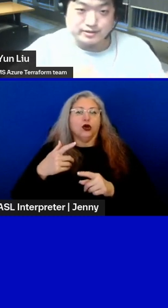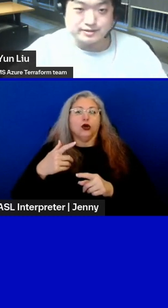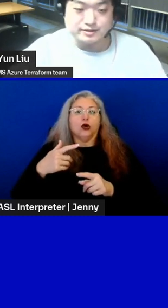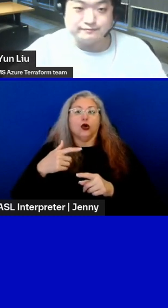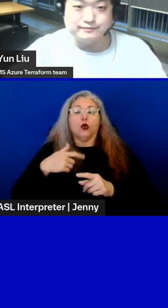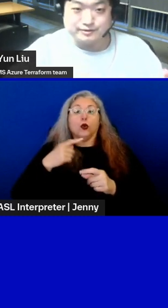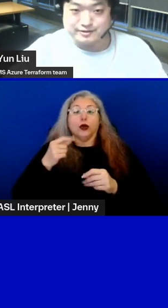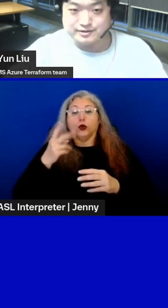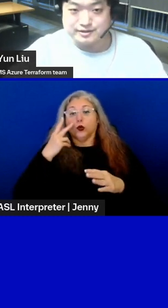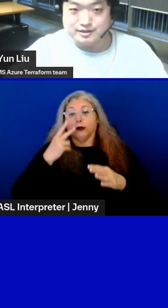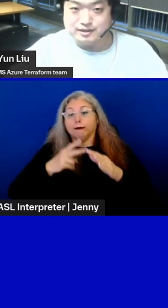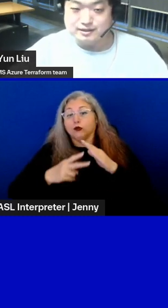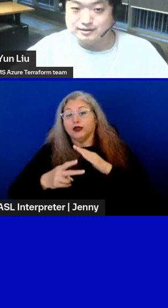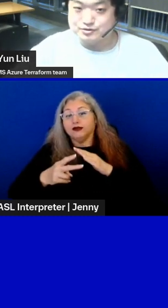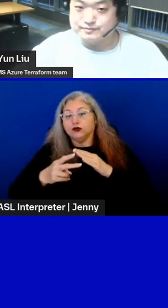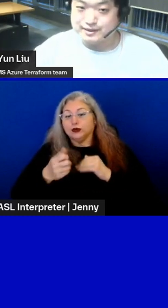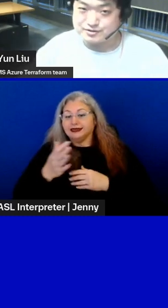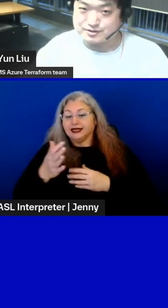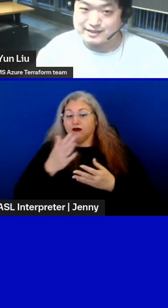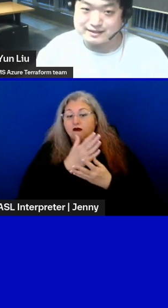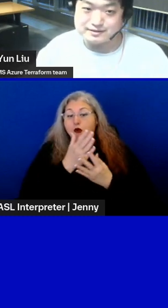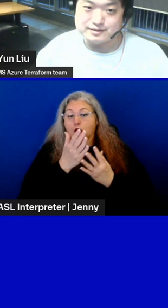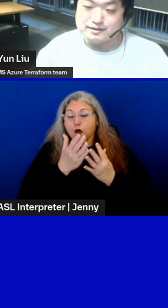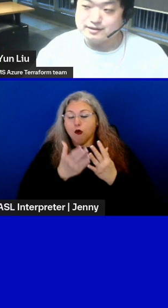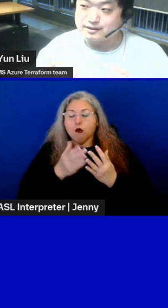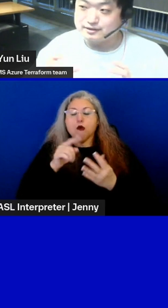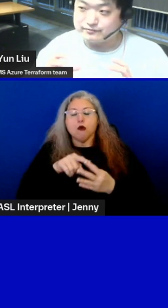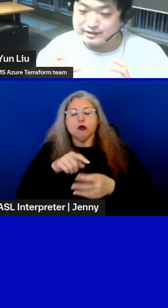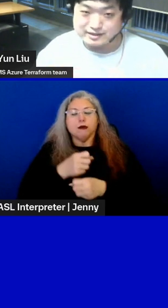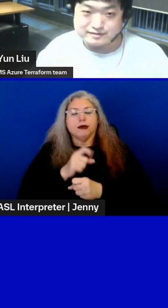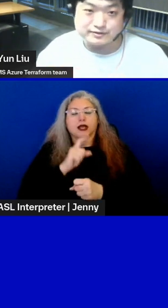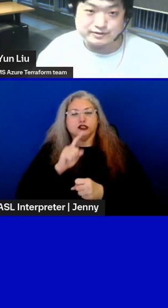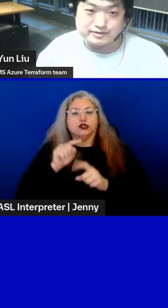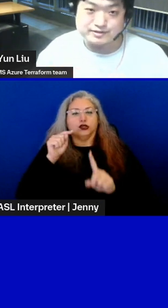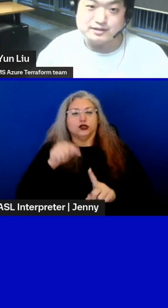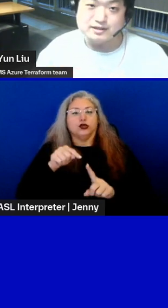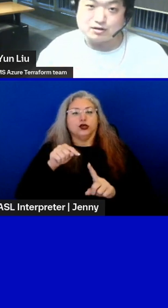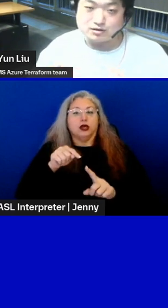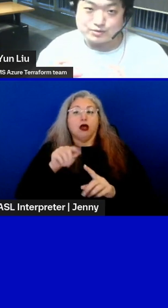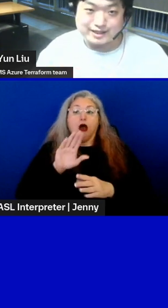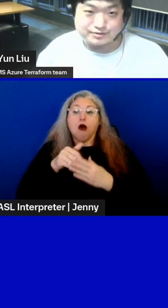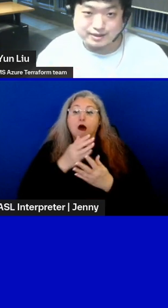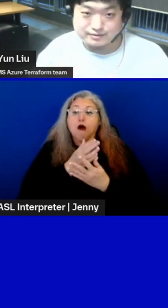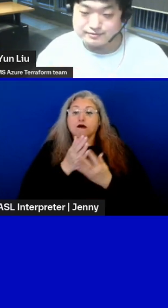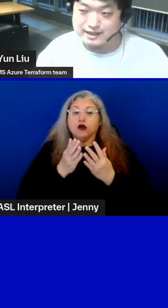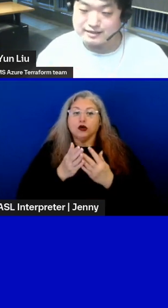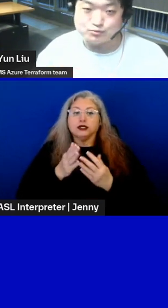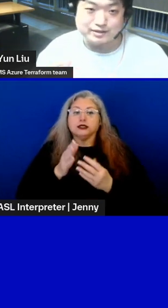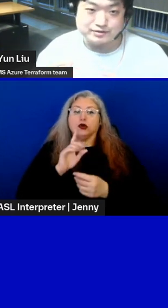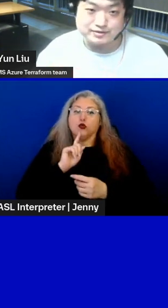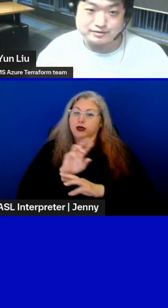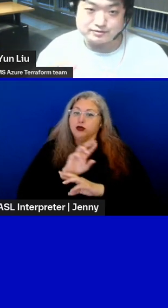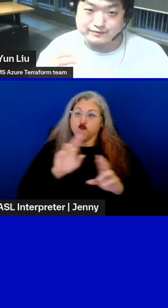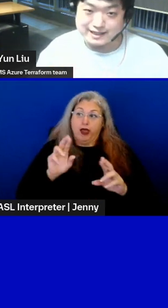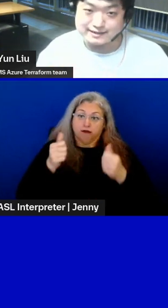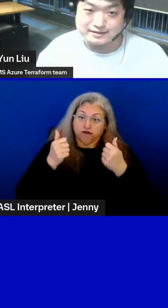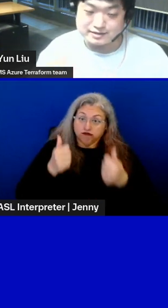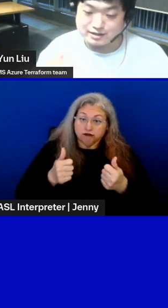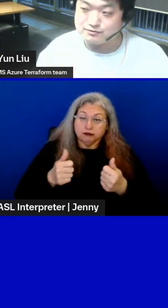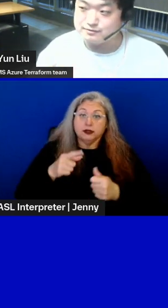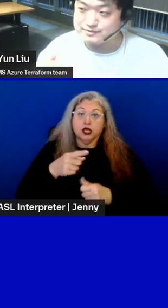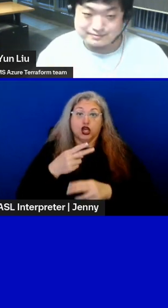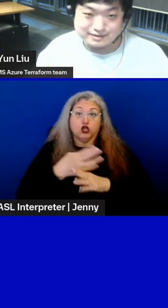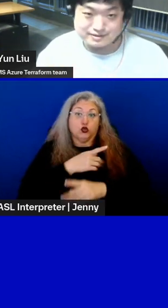a series of folders to make sure that these folders are ready to go. And when user